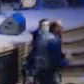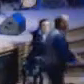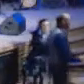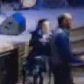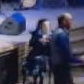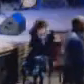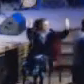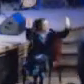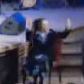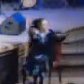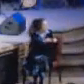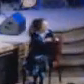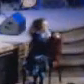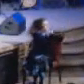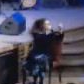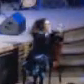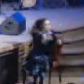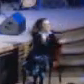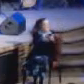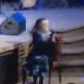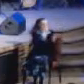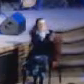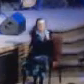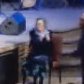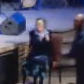become possible for you.